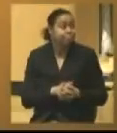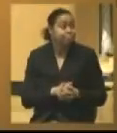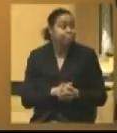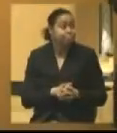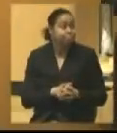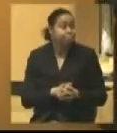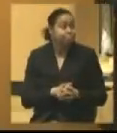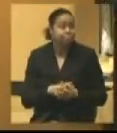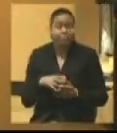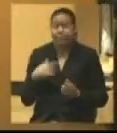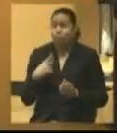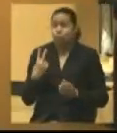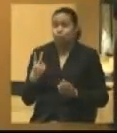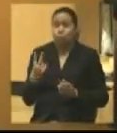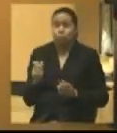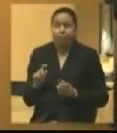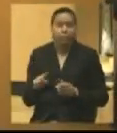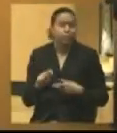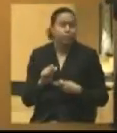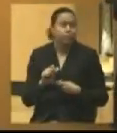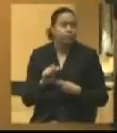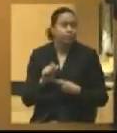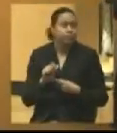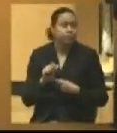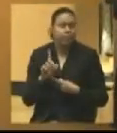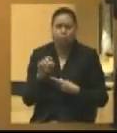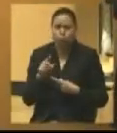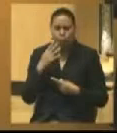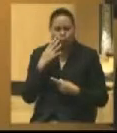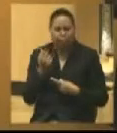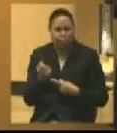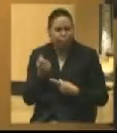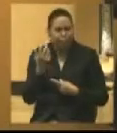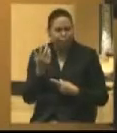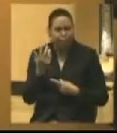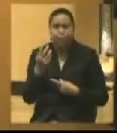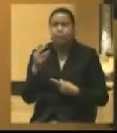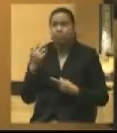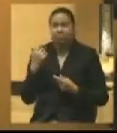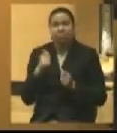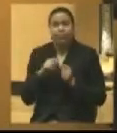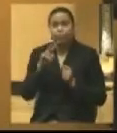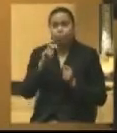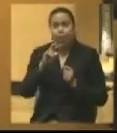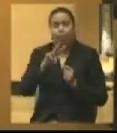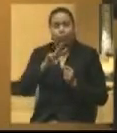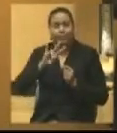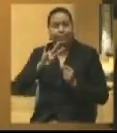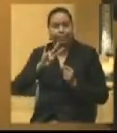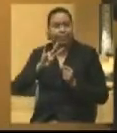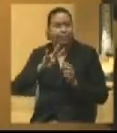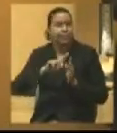I have the 2 practical questions. Number 1, do you know how many, if any, of the 237 emancipation agents